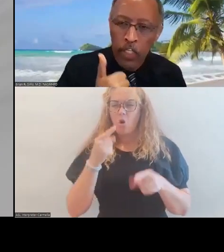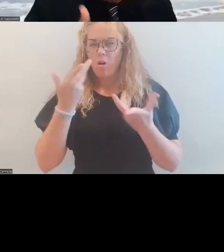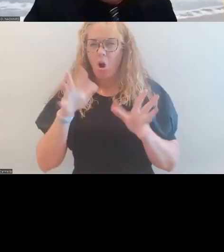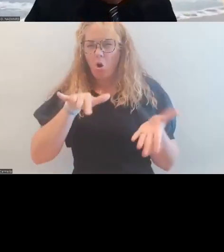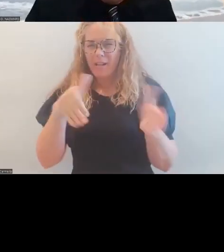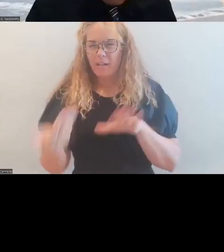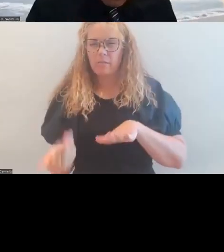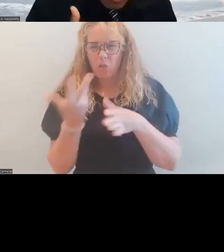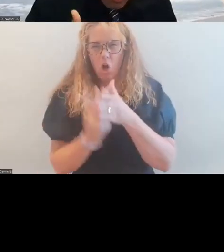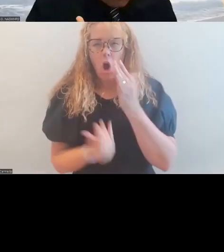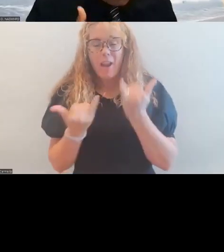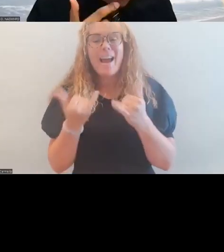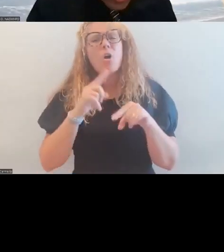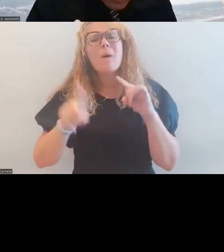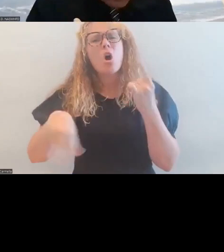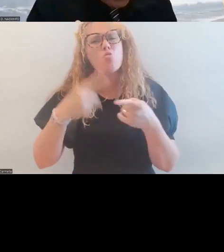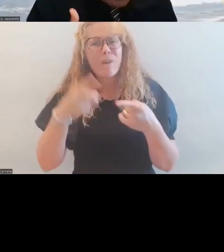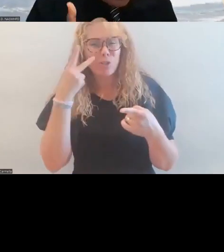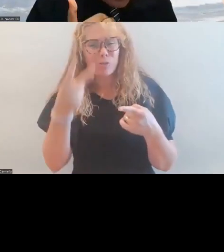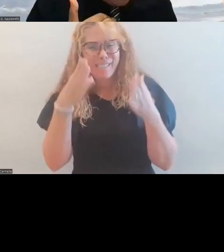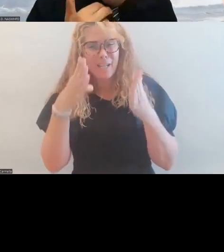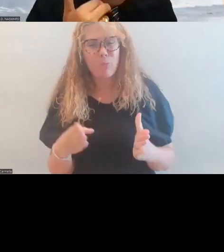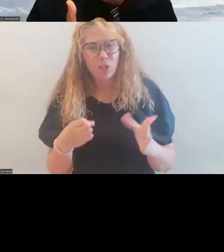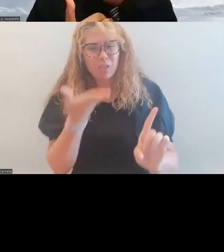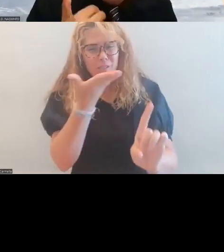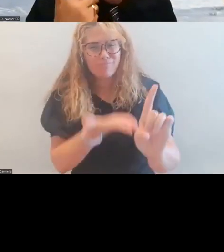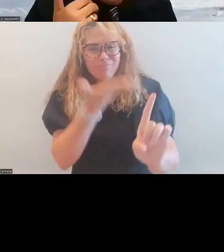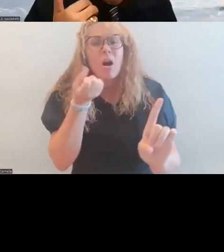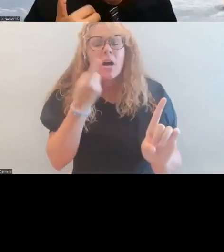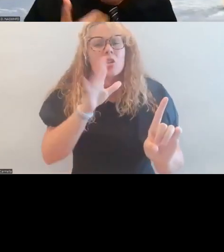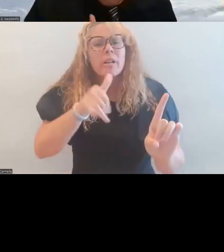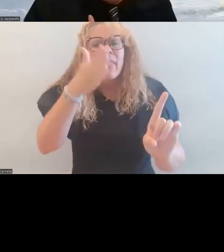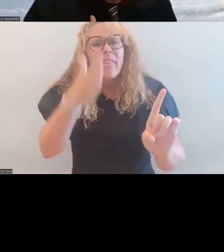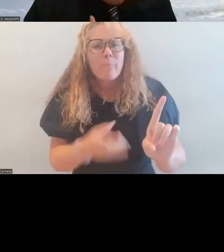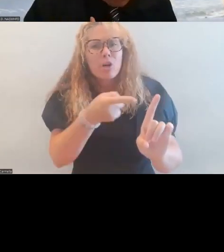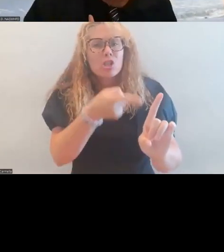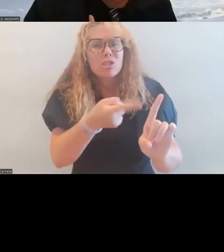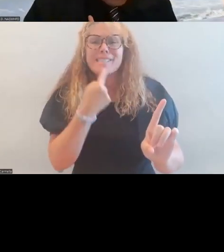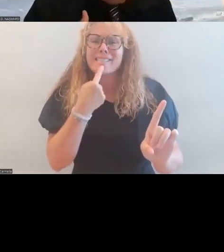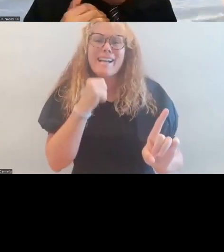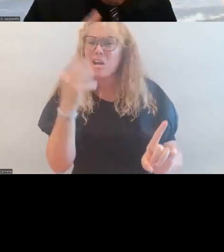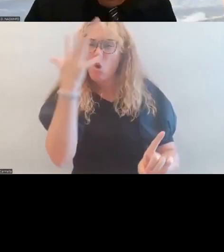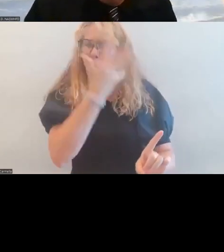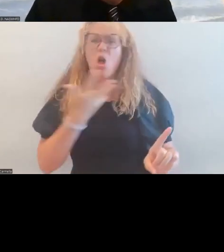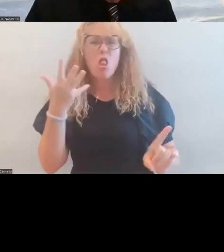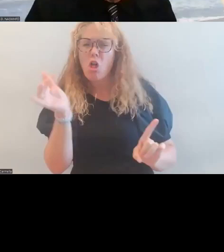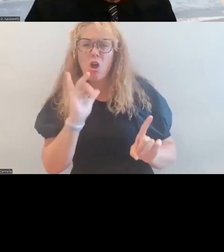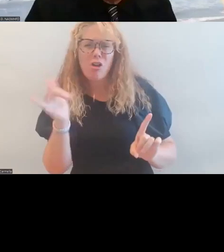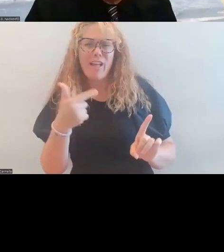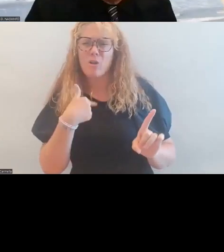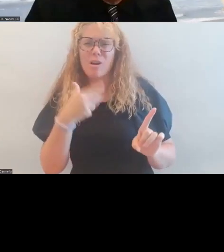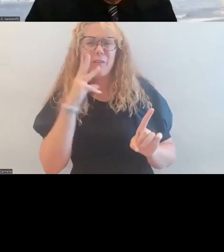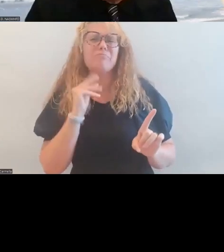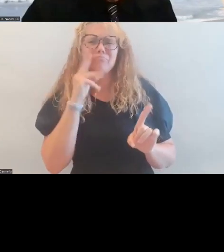said, when you see a person, understand that that person is saying to you, I don't look like what I've been